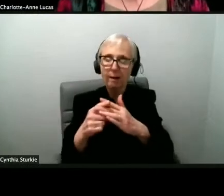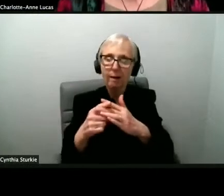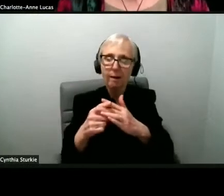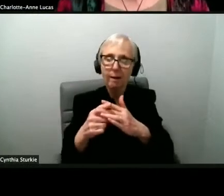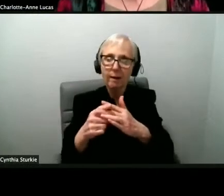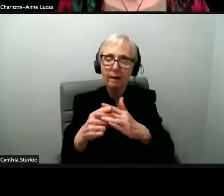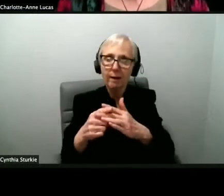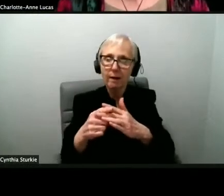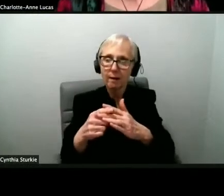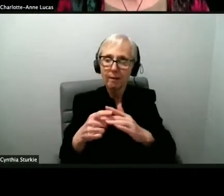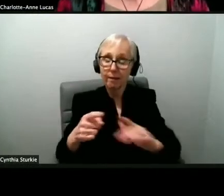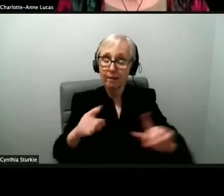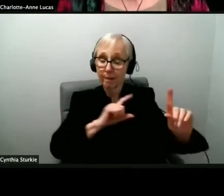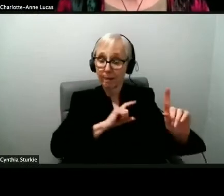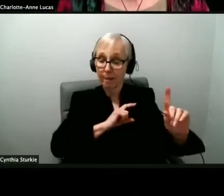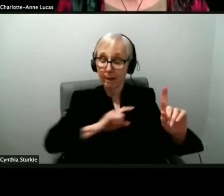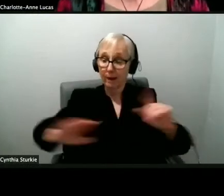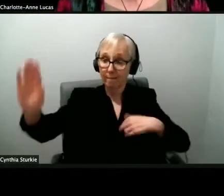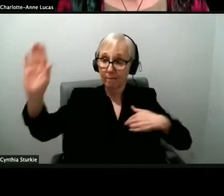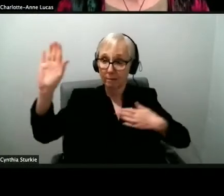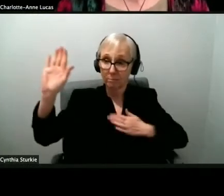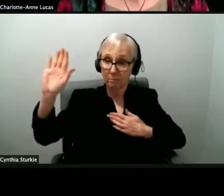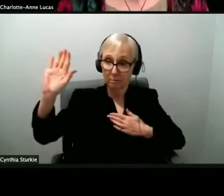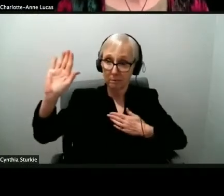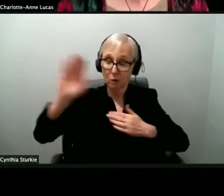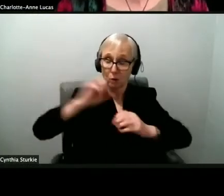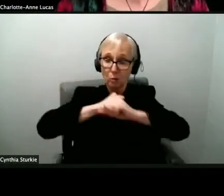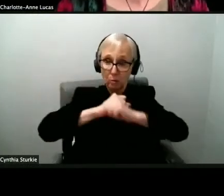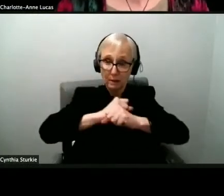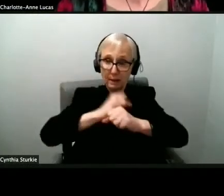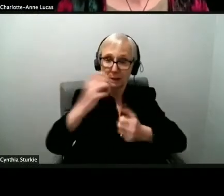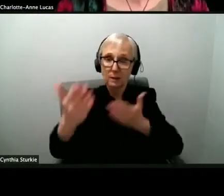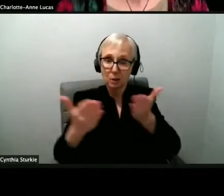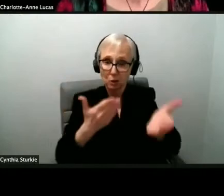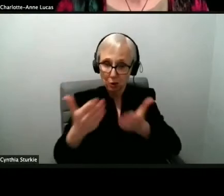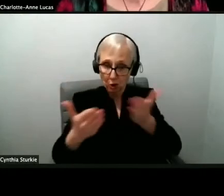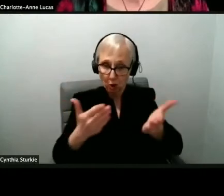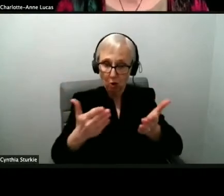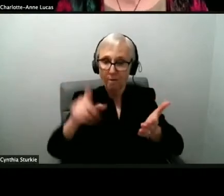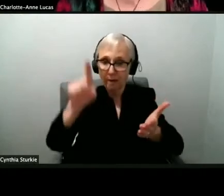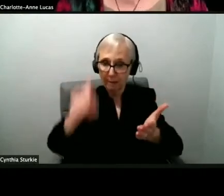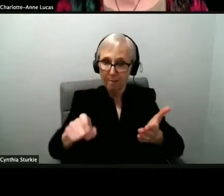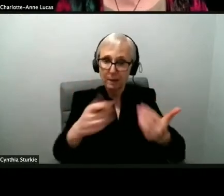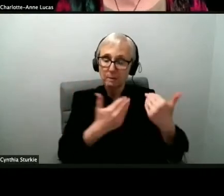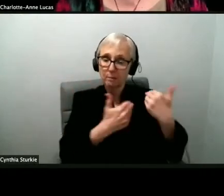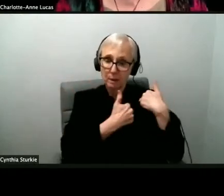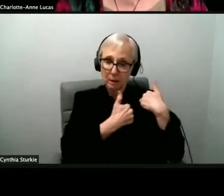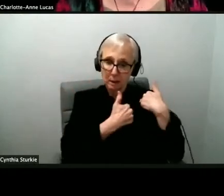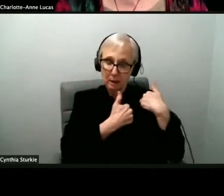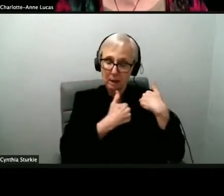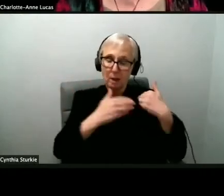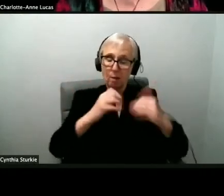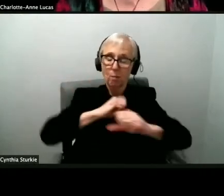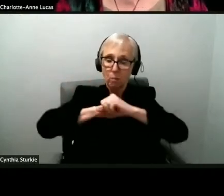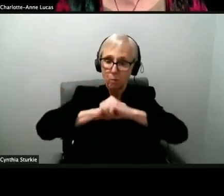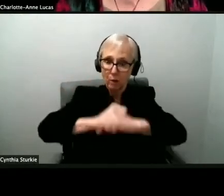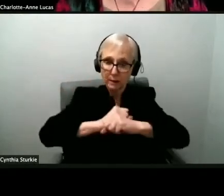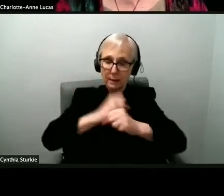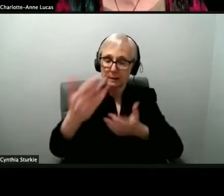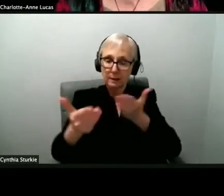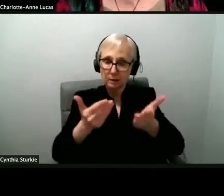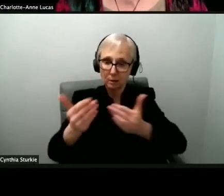that they've taken an oath to protect and serve our community accountable for doing just that, protecting and serving and not over policing